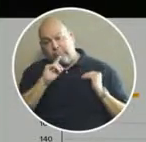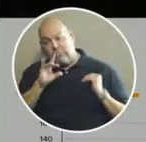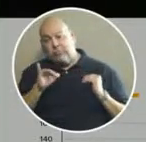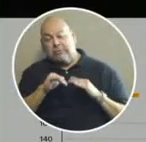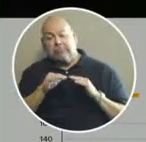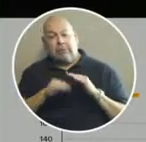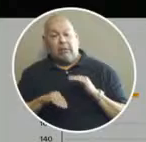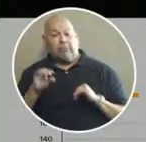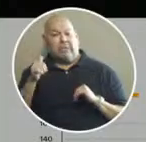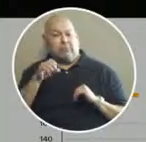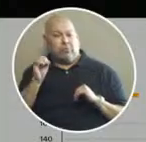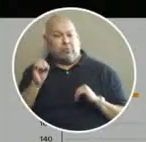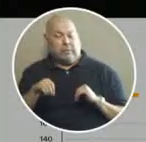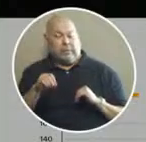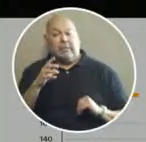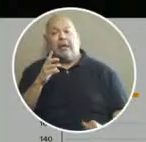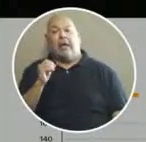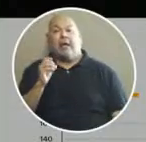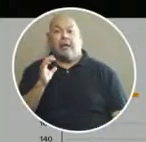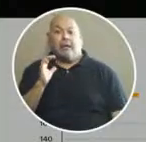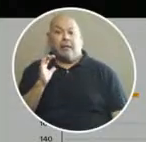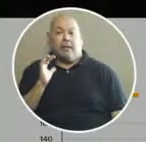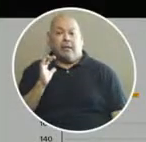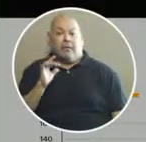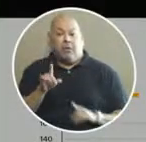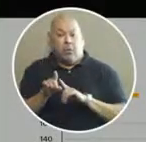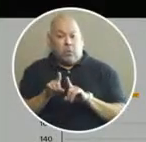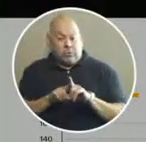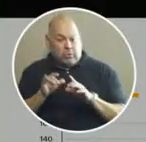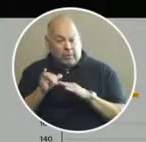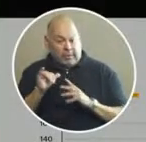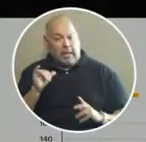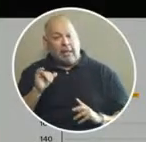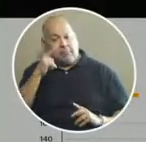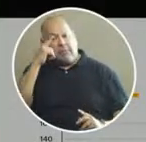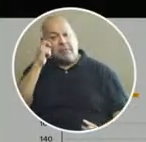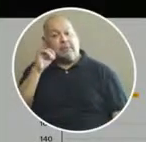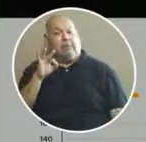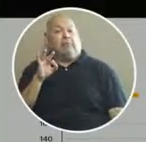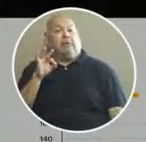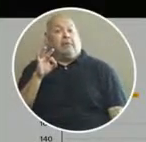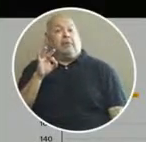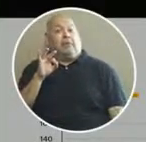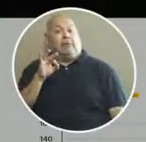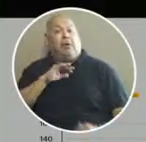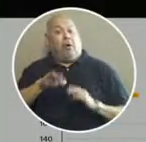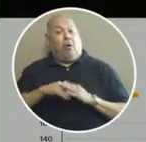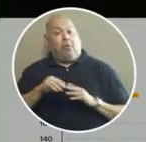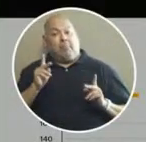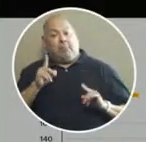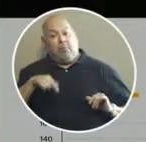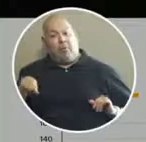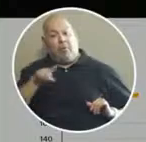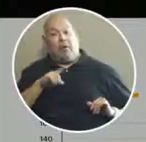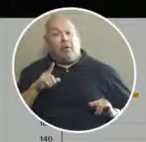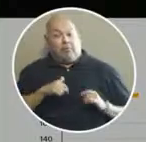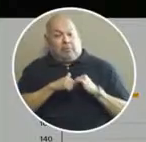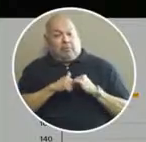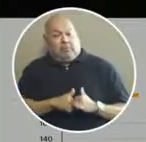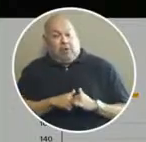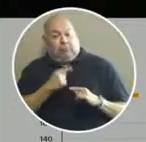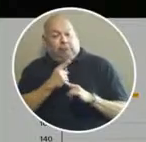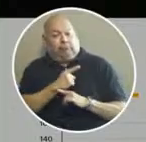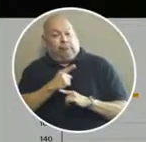is below the 10%. And also that is due to all the people that have been following